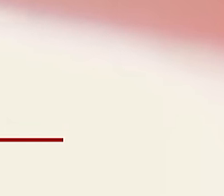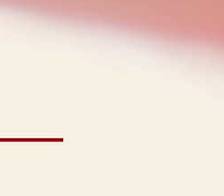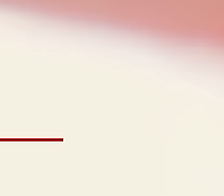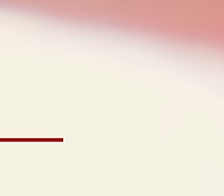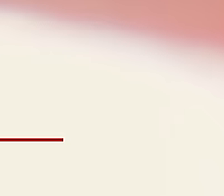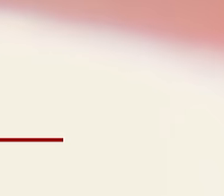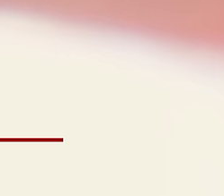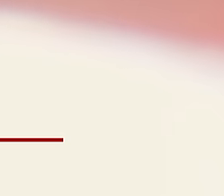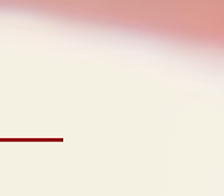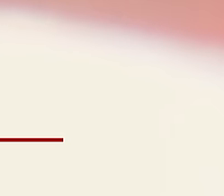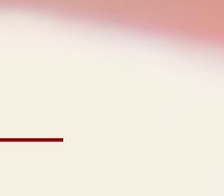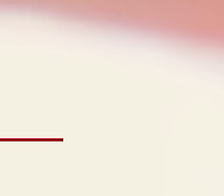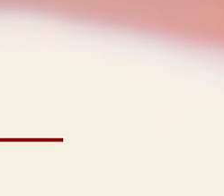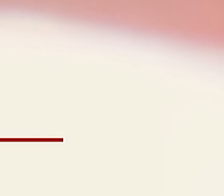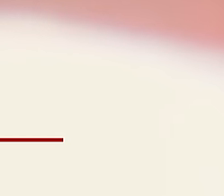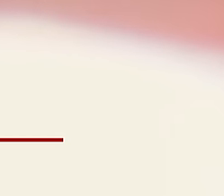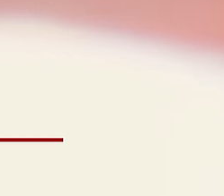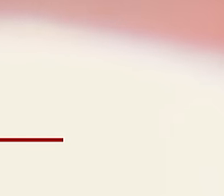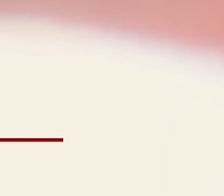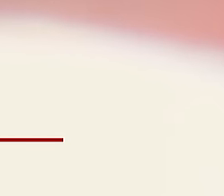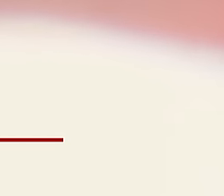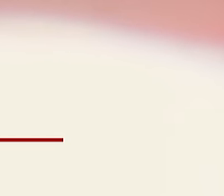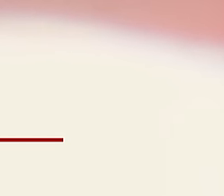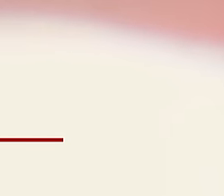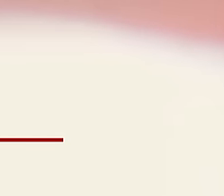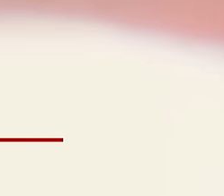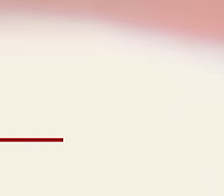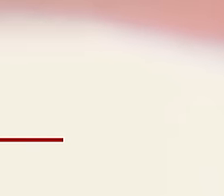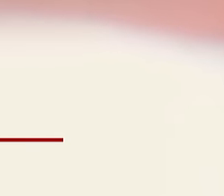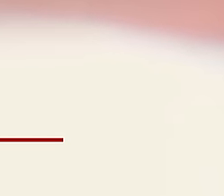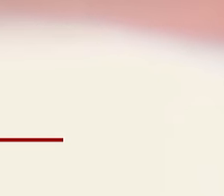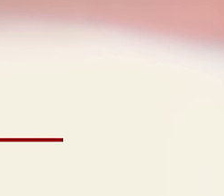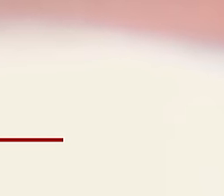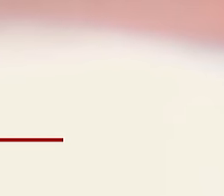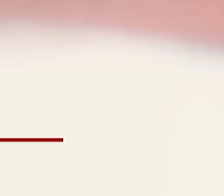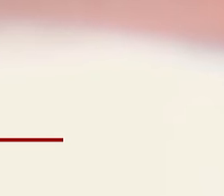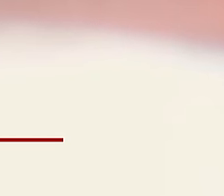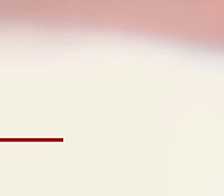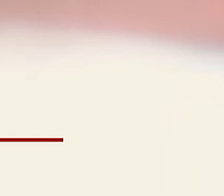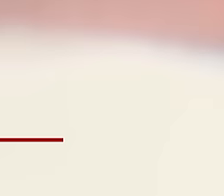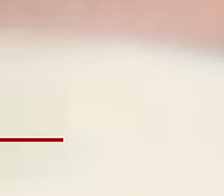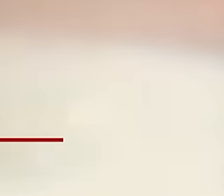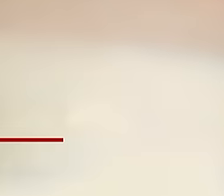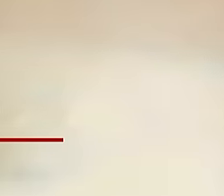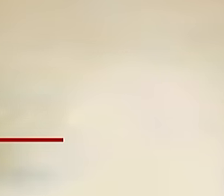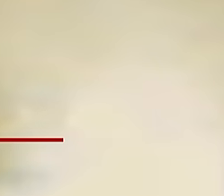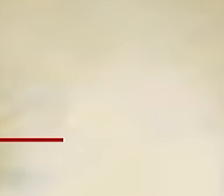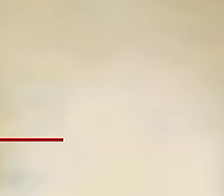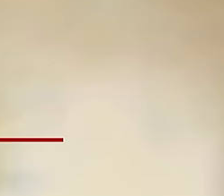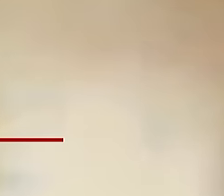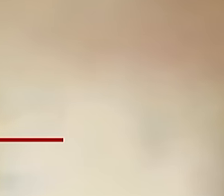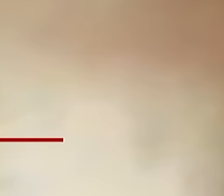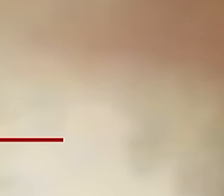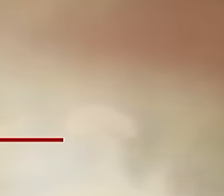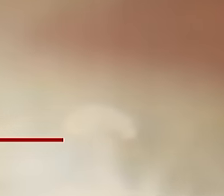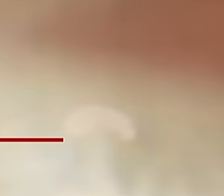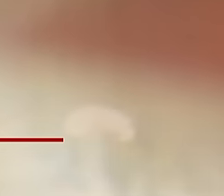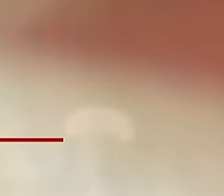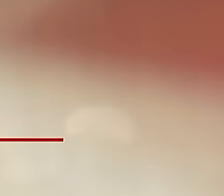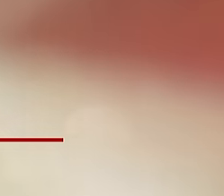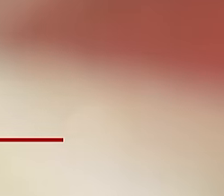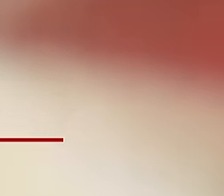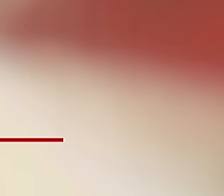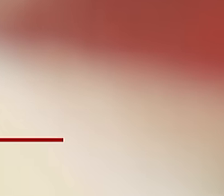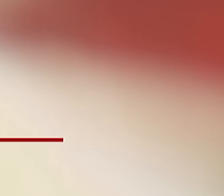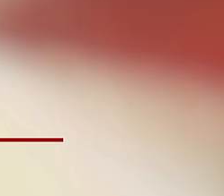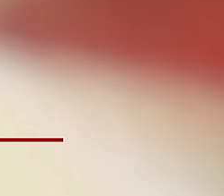bring security to my dwelling Lord let